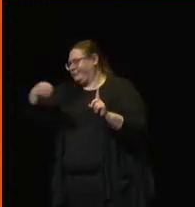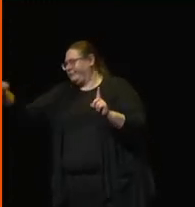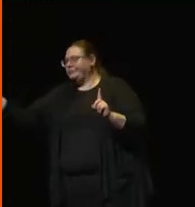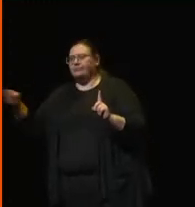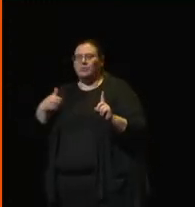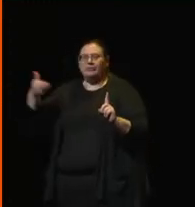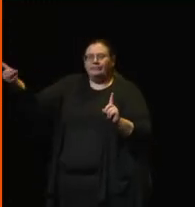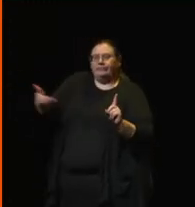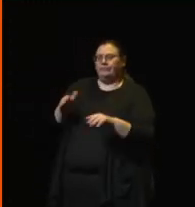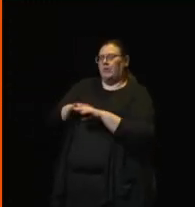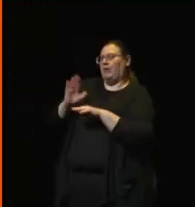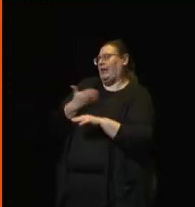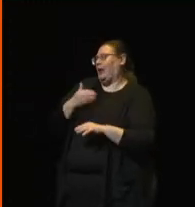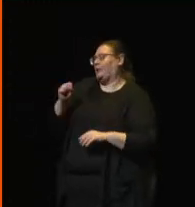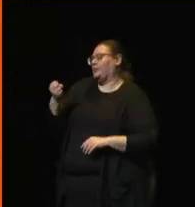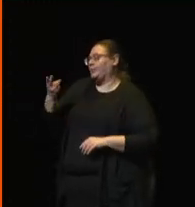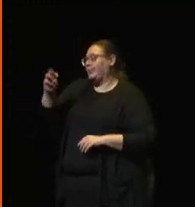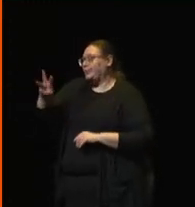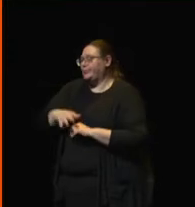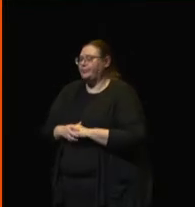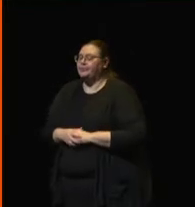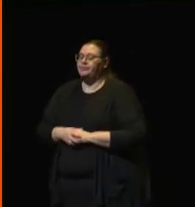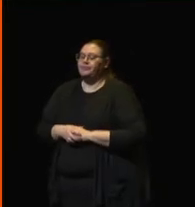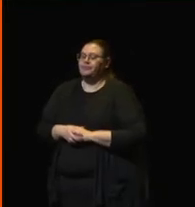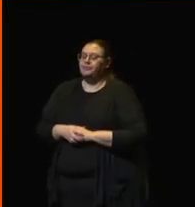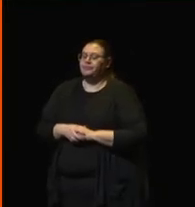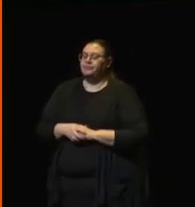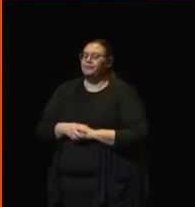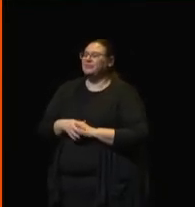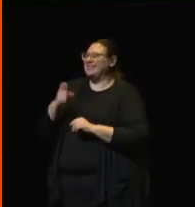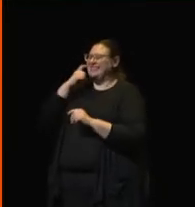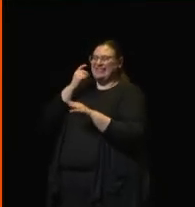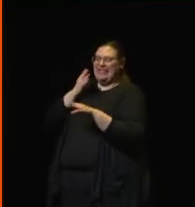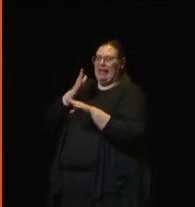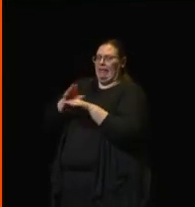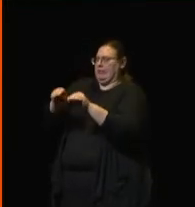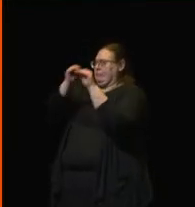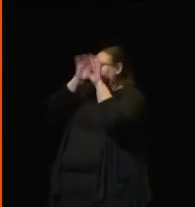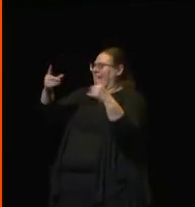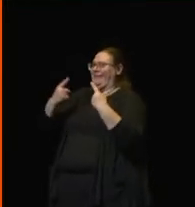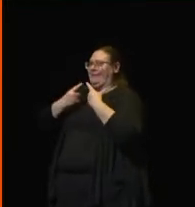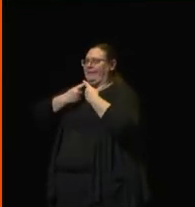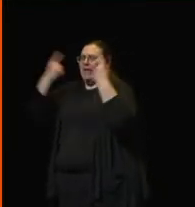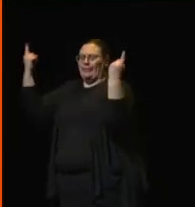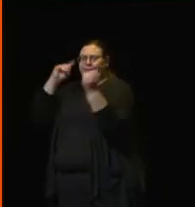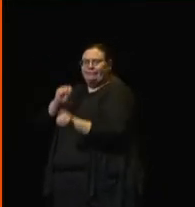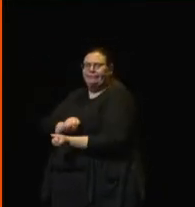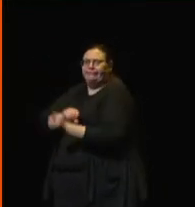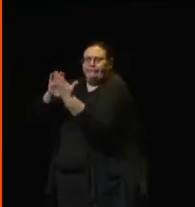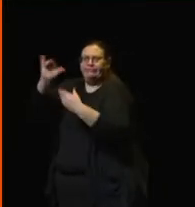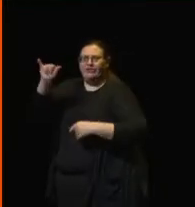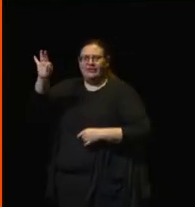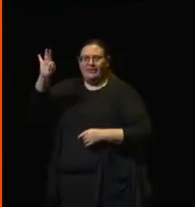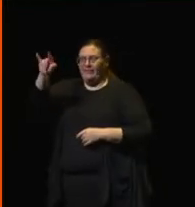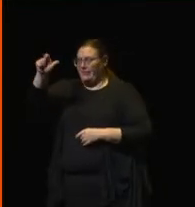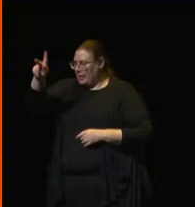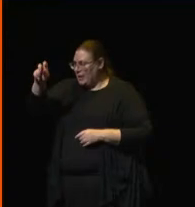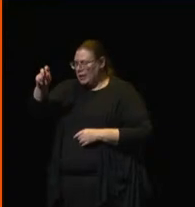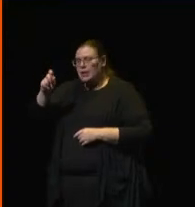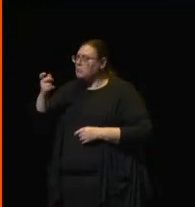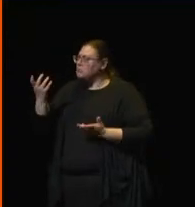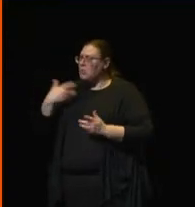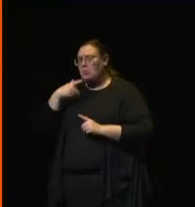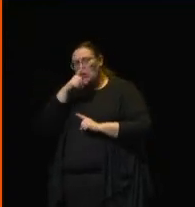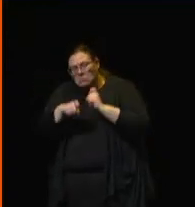guest on our show. It was just after he went viral for confronting Jeff Flake, so we asked him about